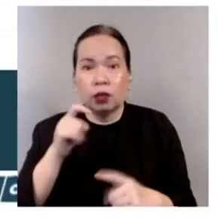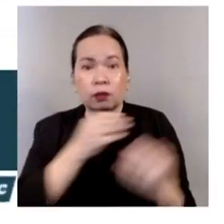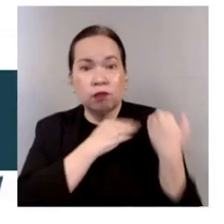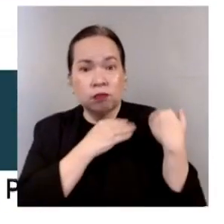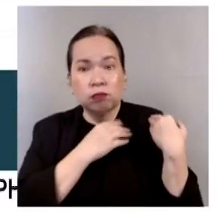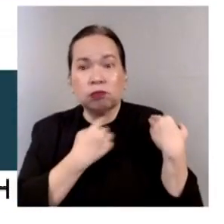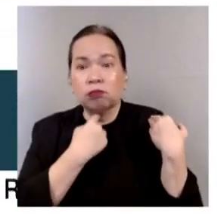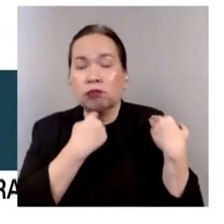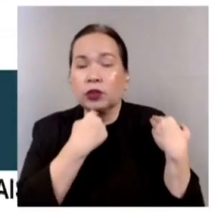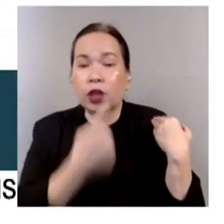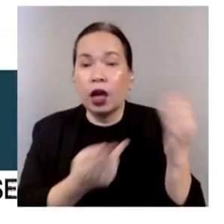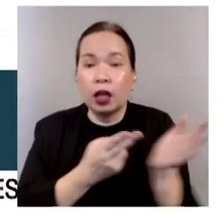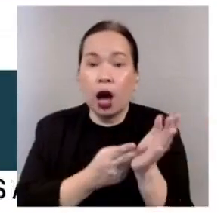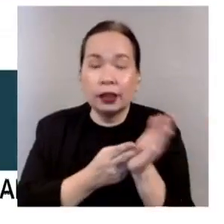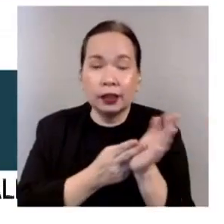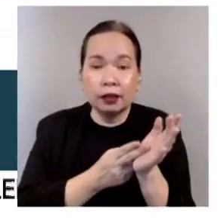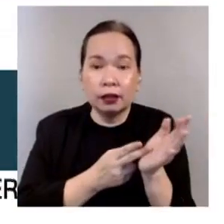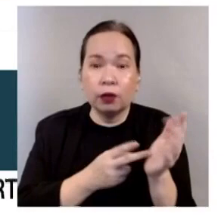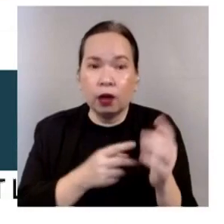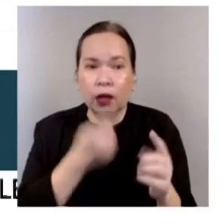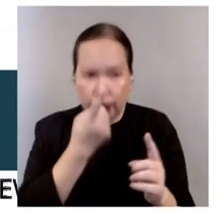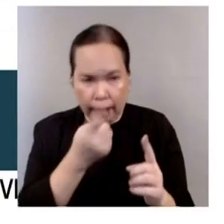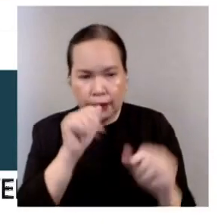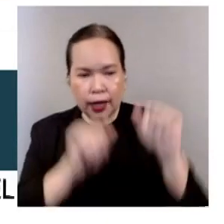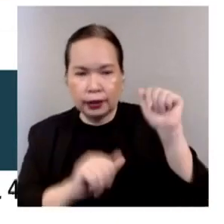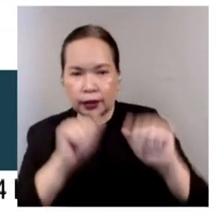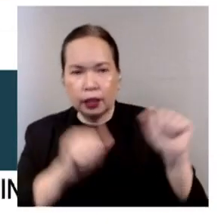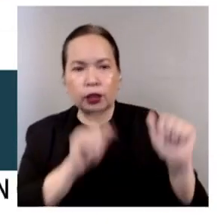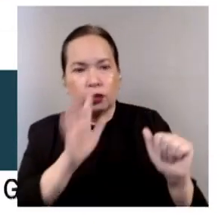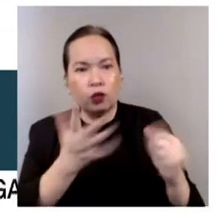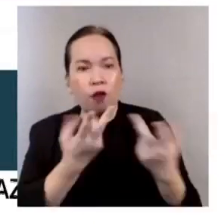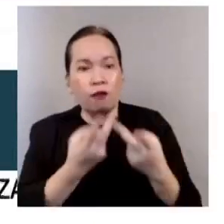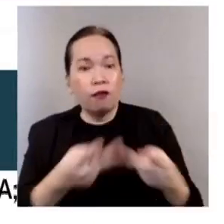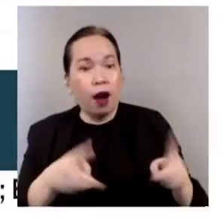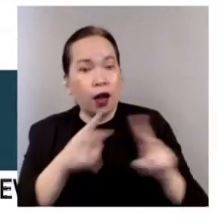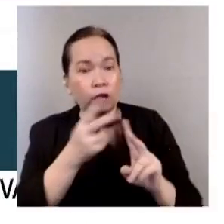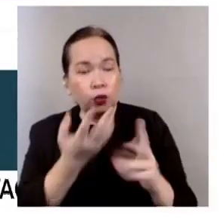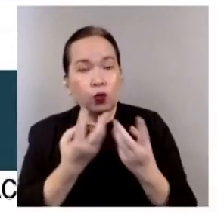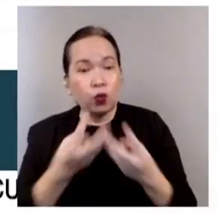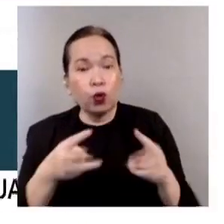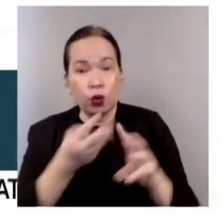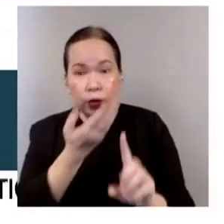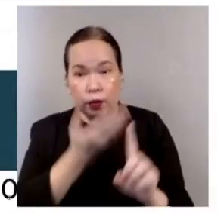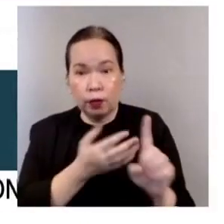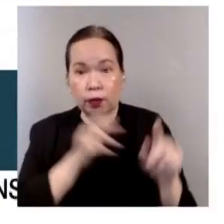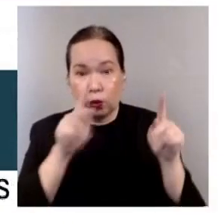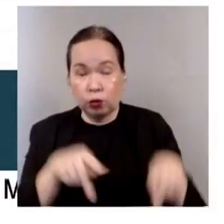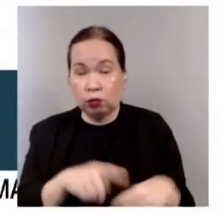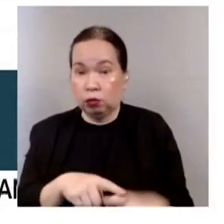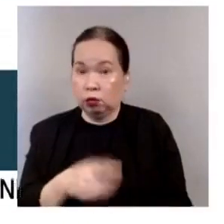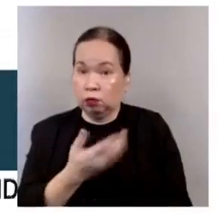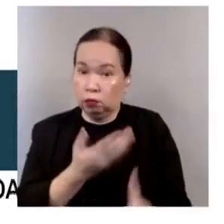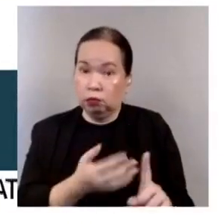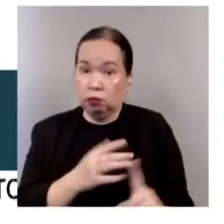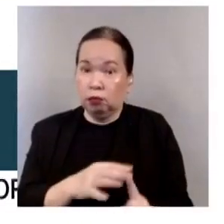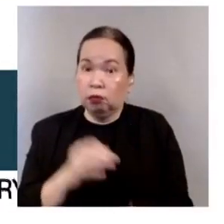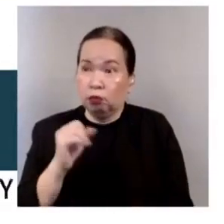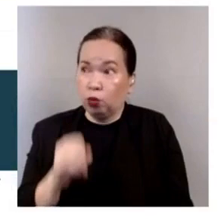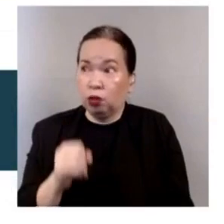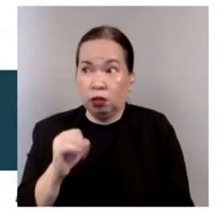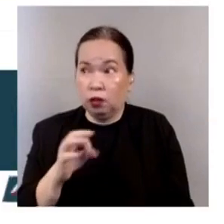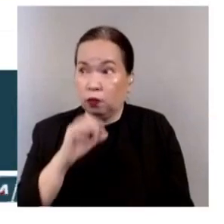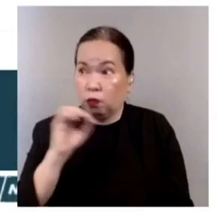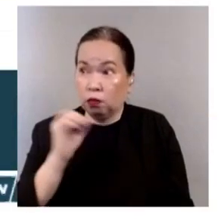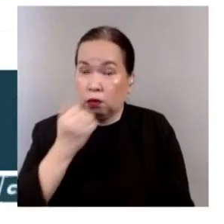diyan makikita, diyan masusukat ang pagkatao mo. And not only that, ang mabigat dito, you could even be, cases could be filed for